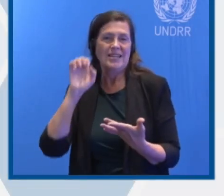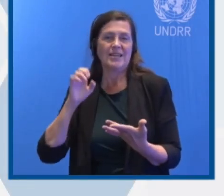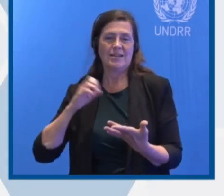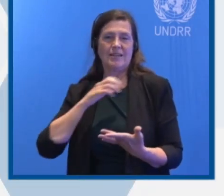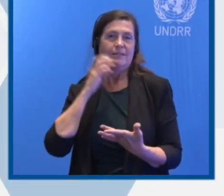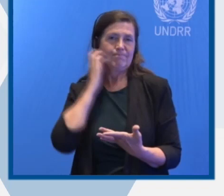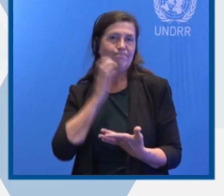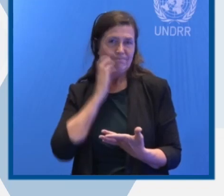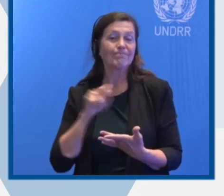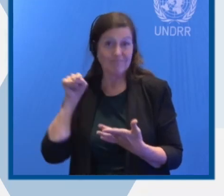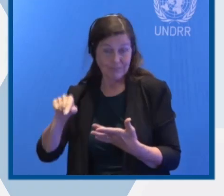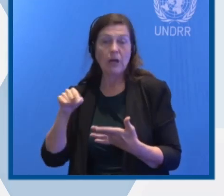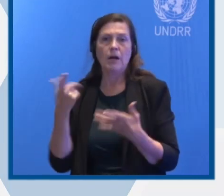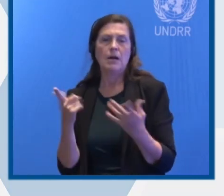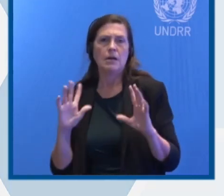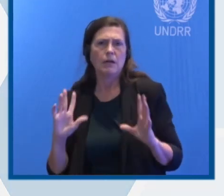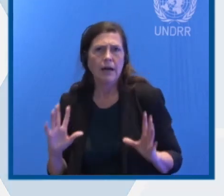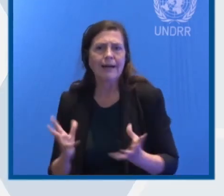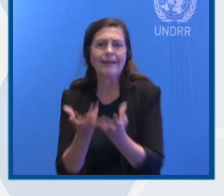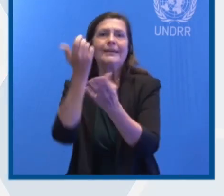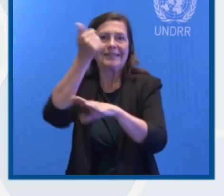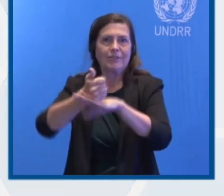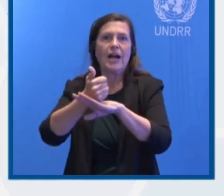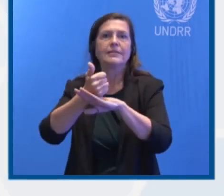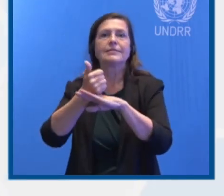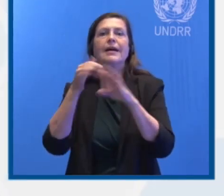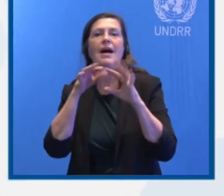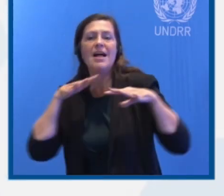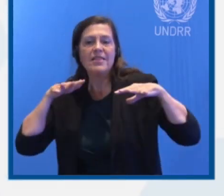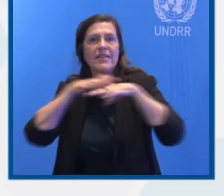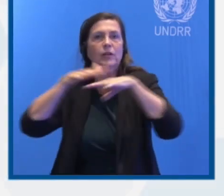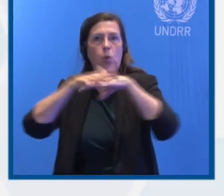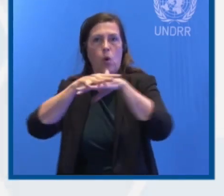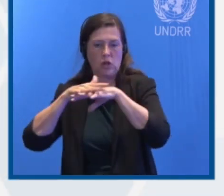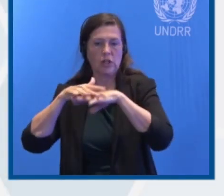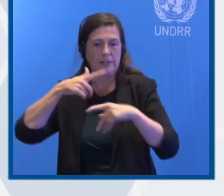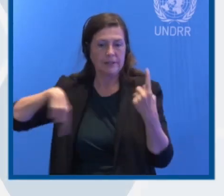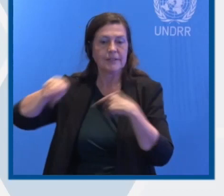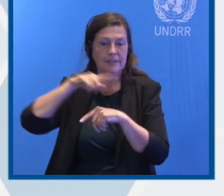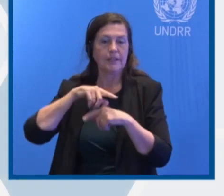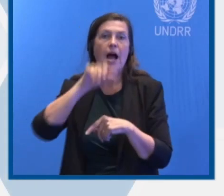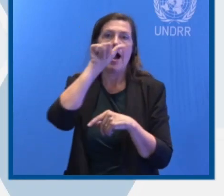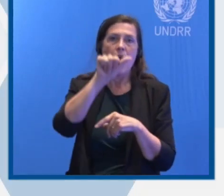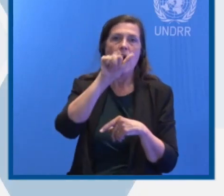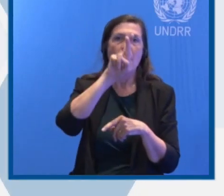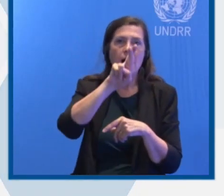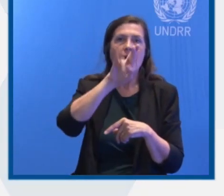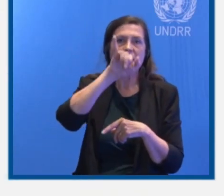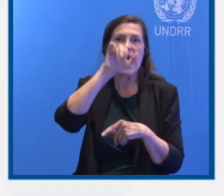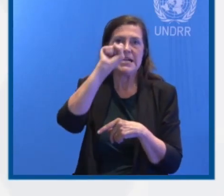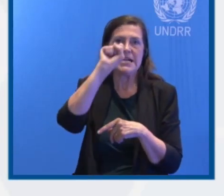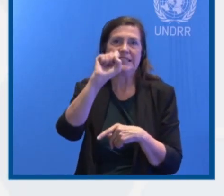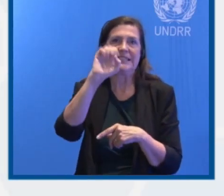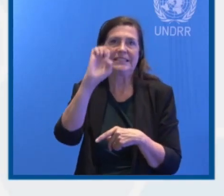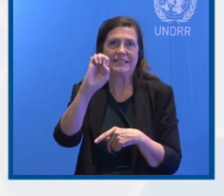UNDRR has created the ARISE network, which is the private sector network amongst the country dealing